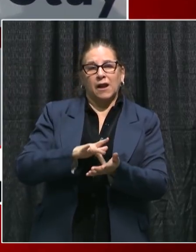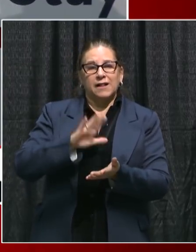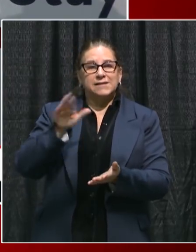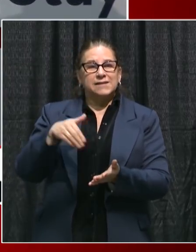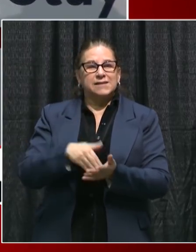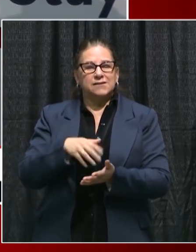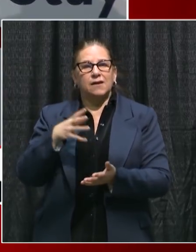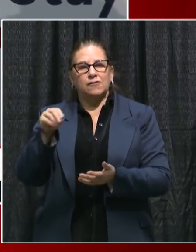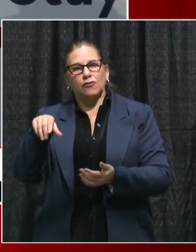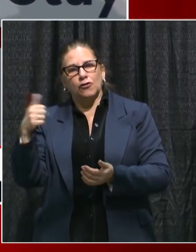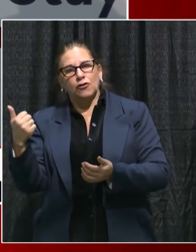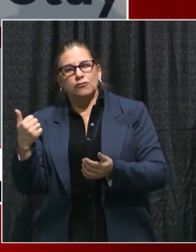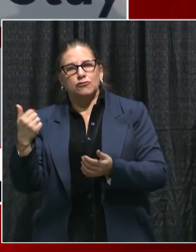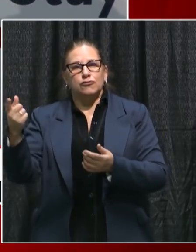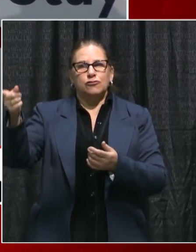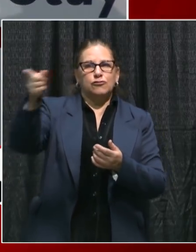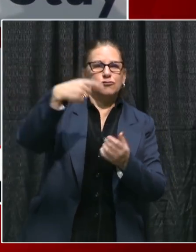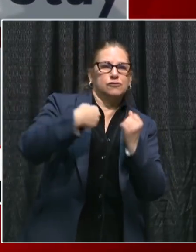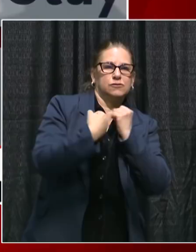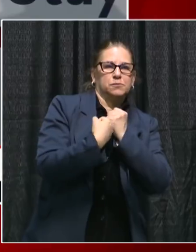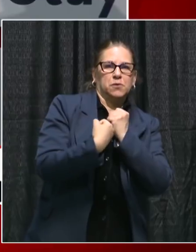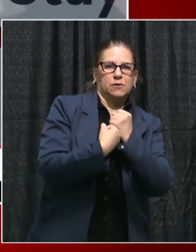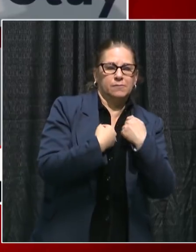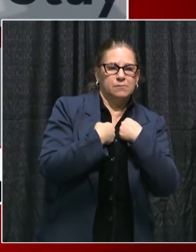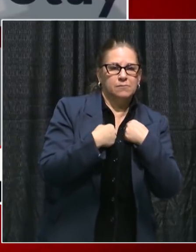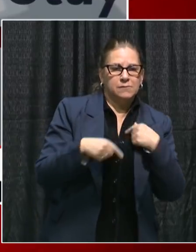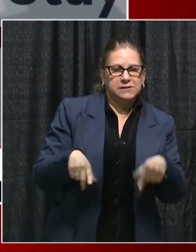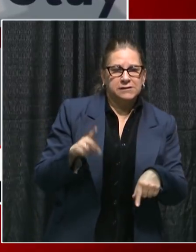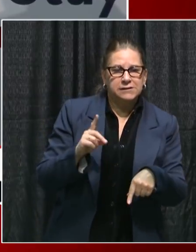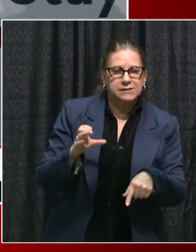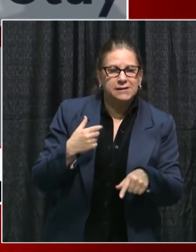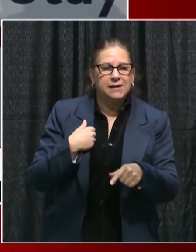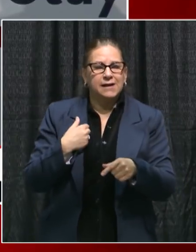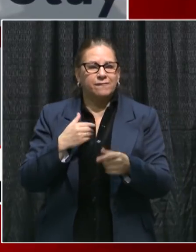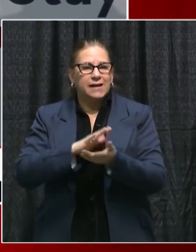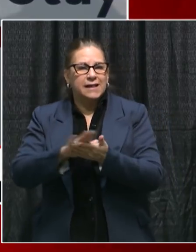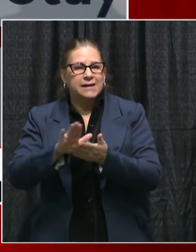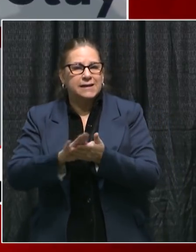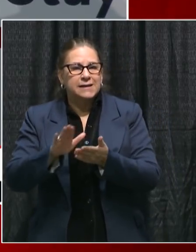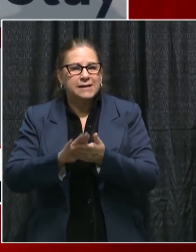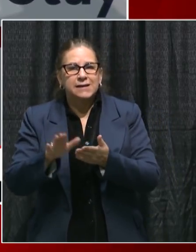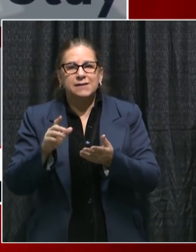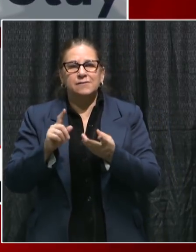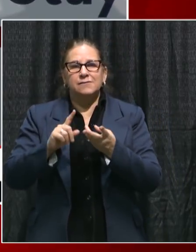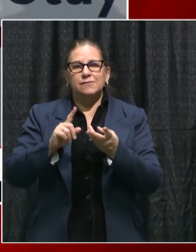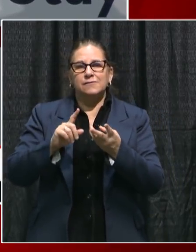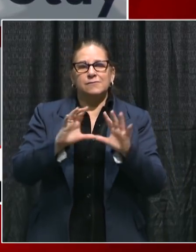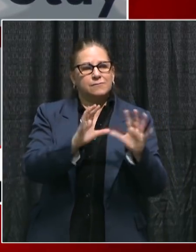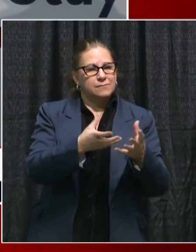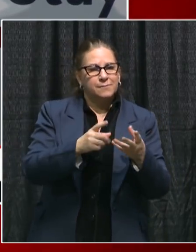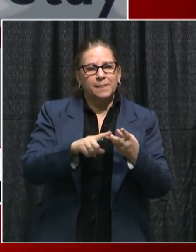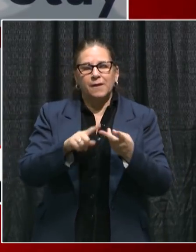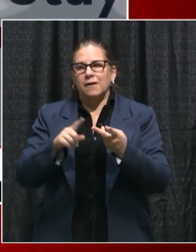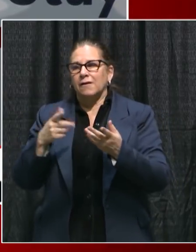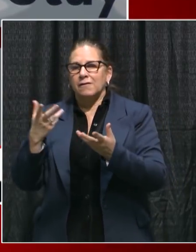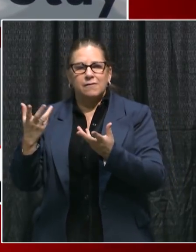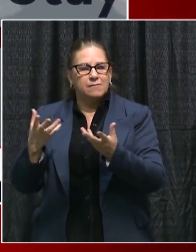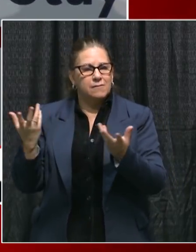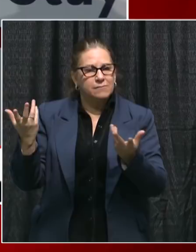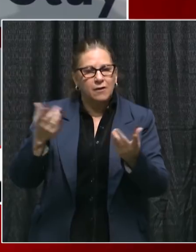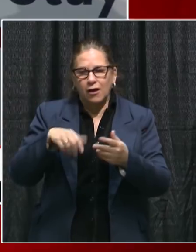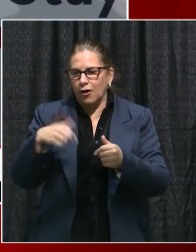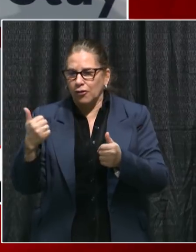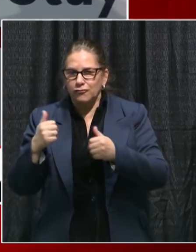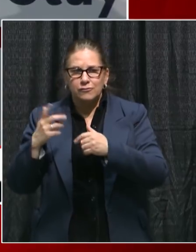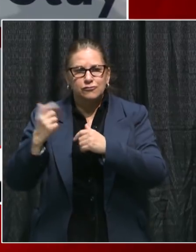We also have a Battelle decontamination unit operational here in D.C. to support the safety of our medical community for the decontamination of